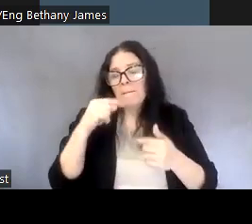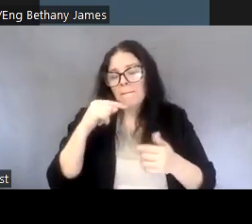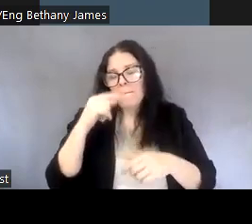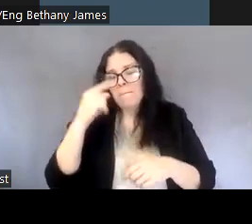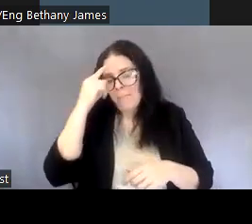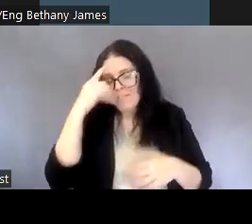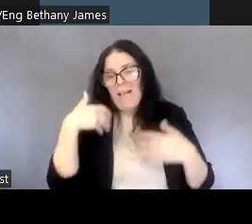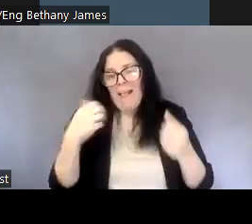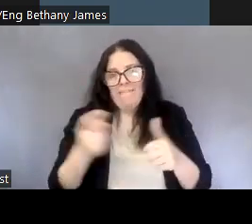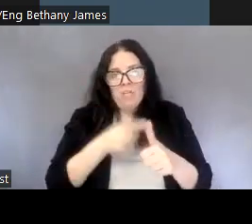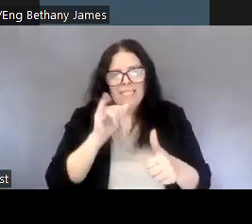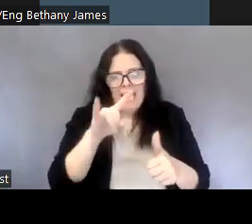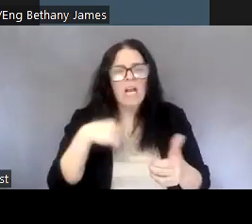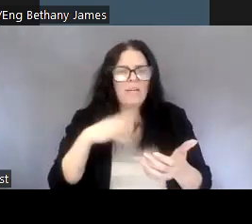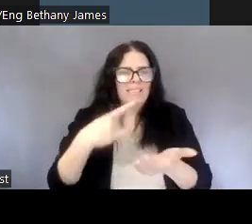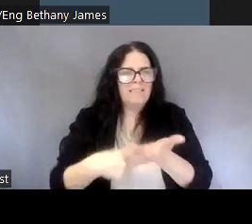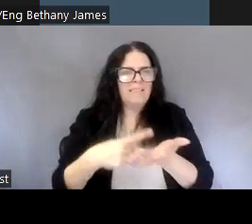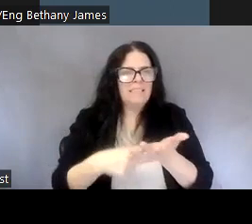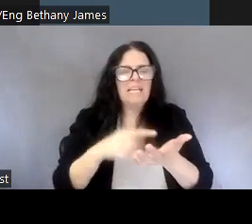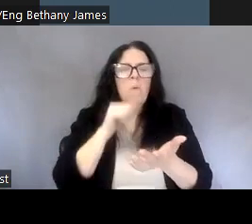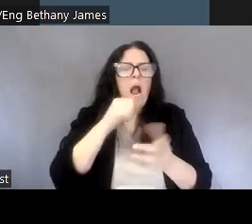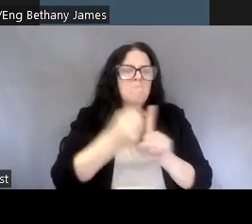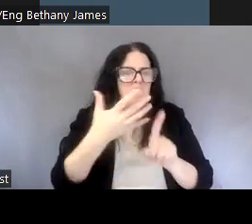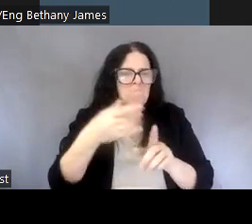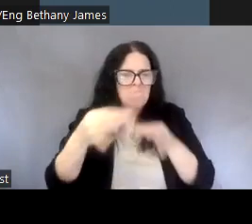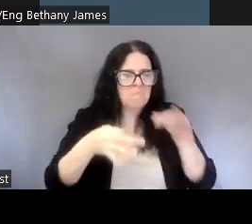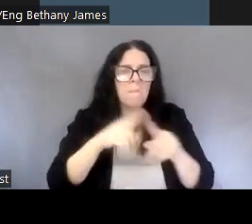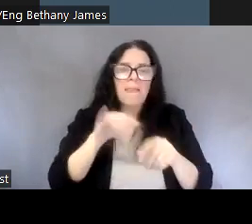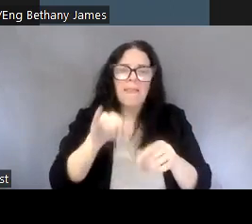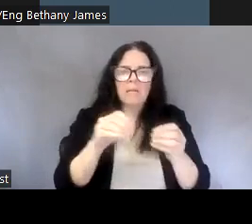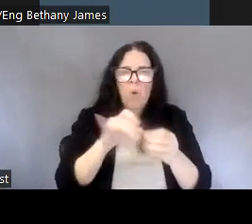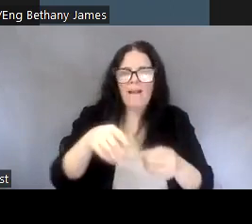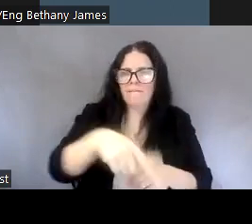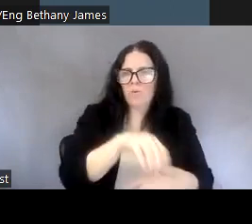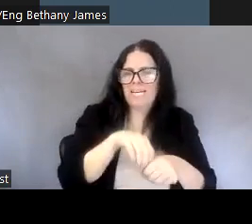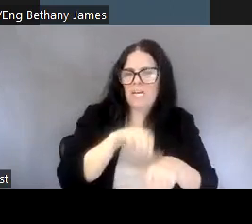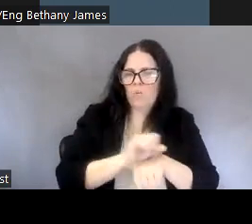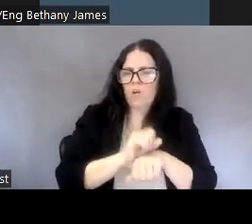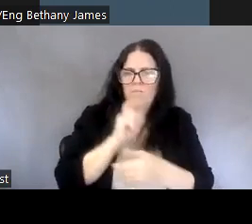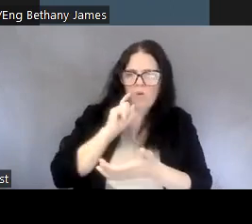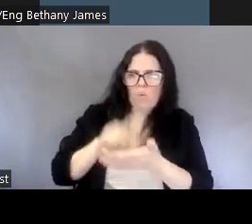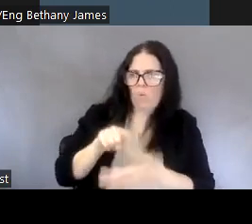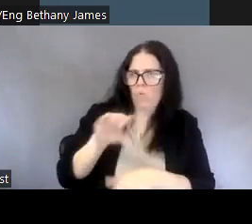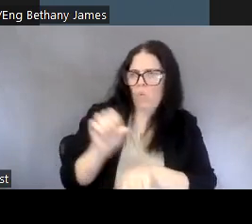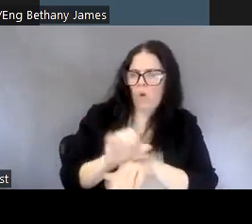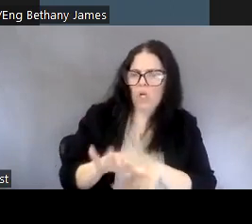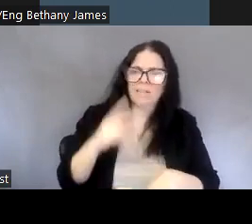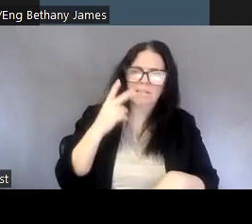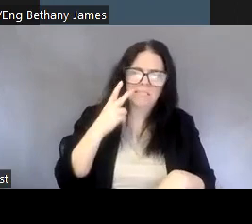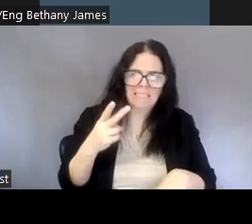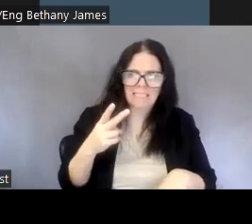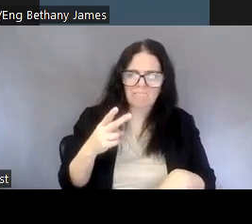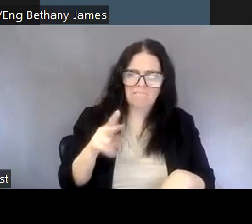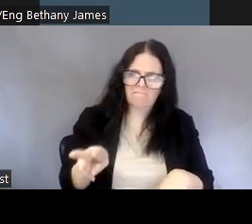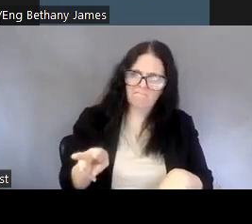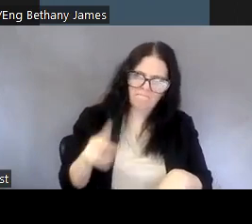is really observing your coworker. What is going on in that work site? If you see a coworker isn't